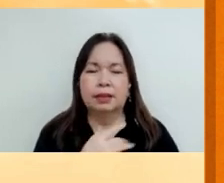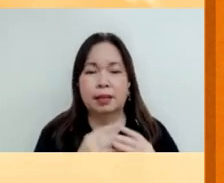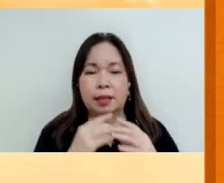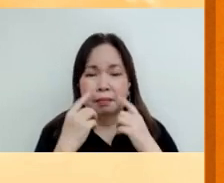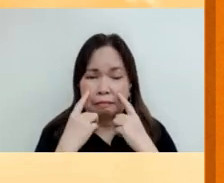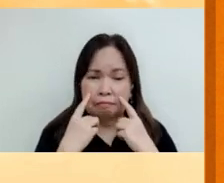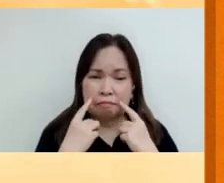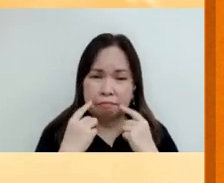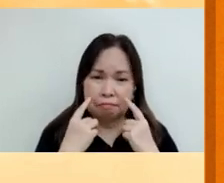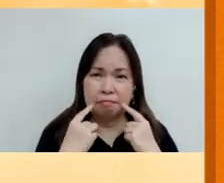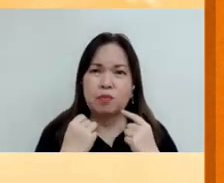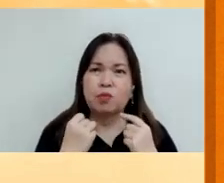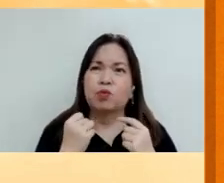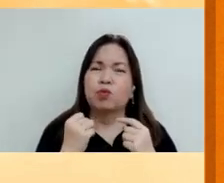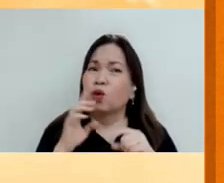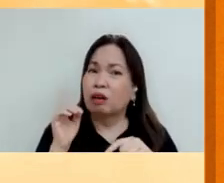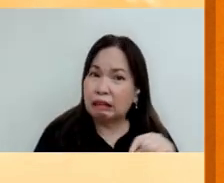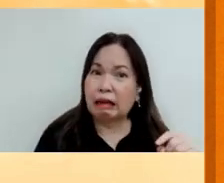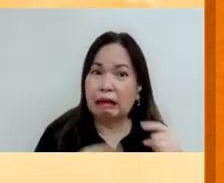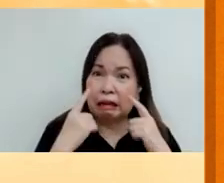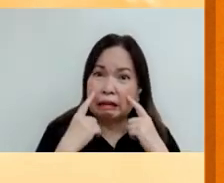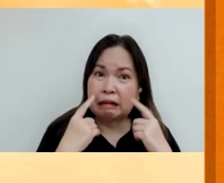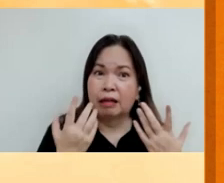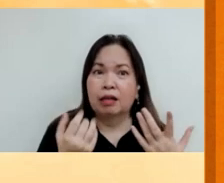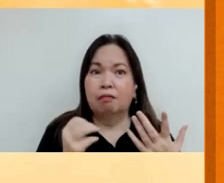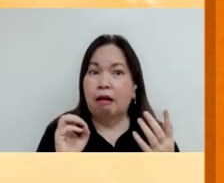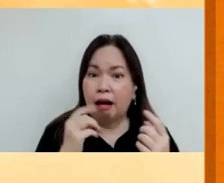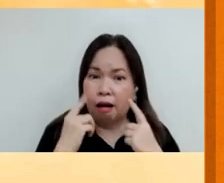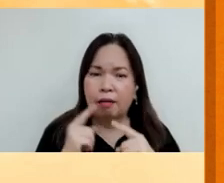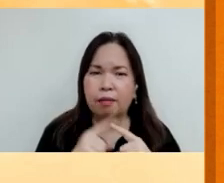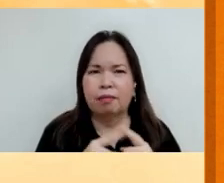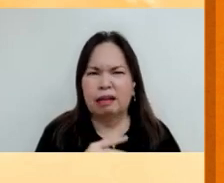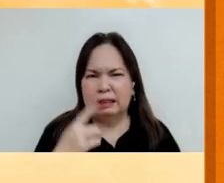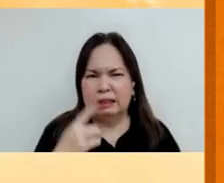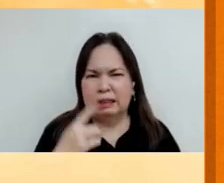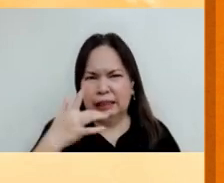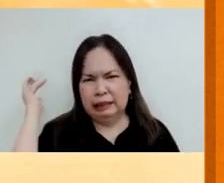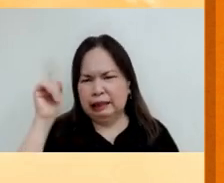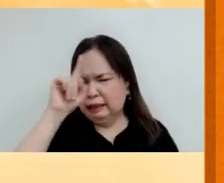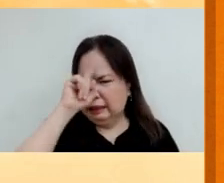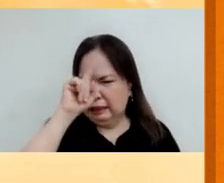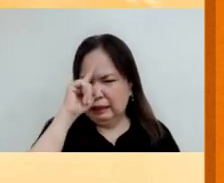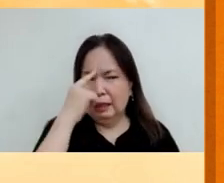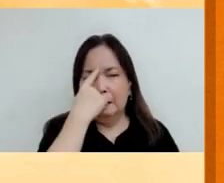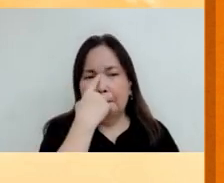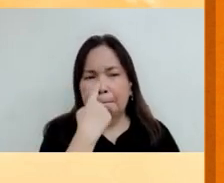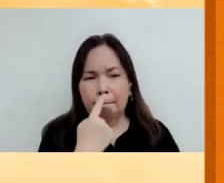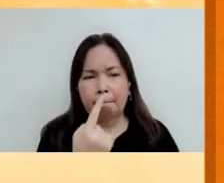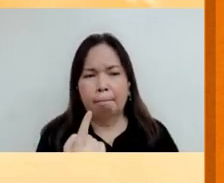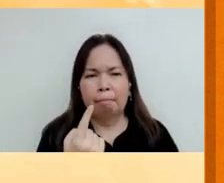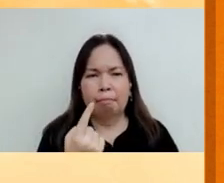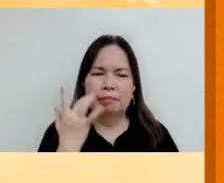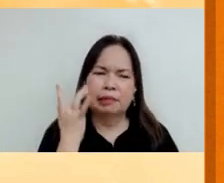really expressed, but it can be expressed as irritability, loneliness, sadness, sensitivity, or needing a lot of